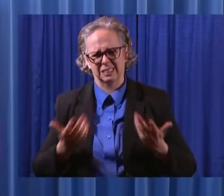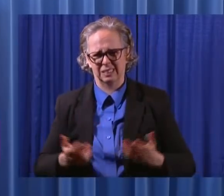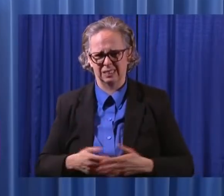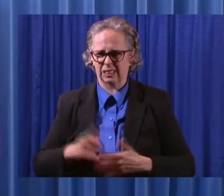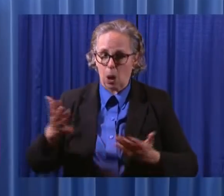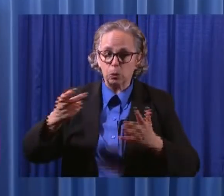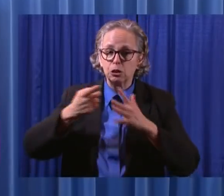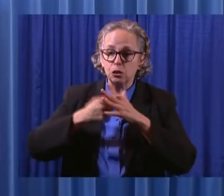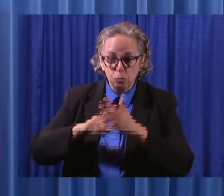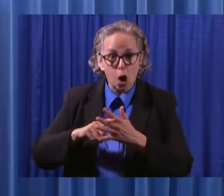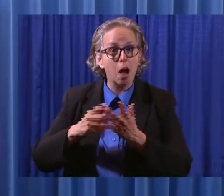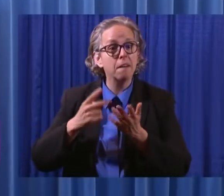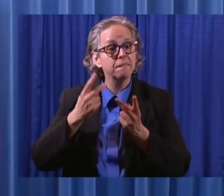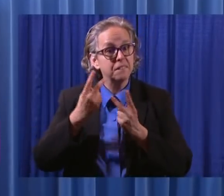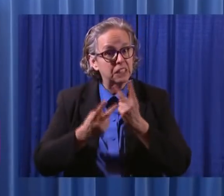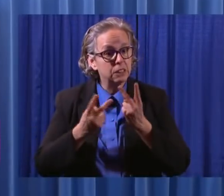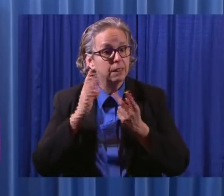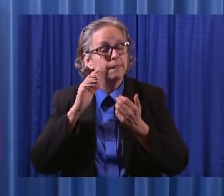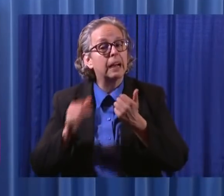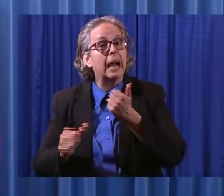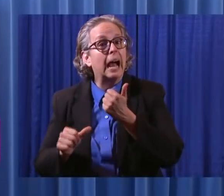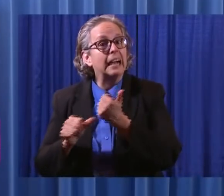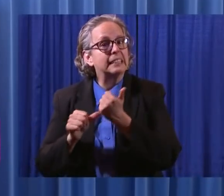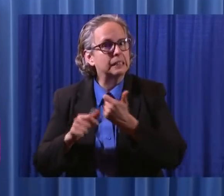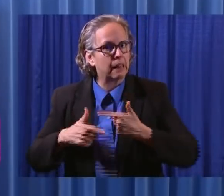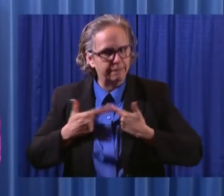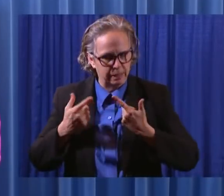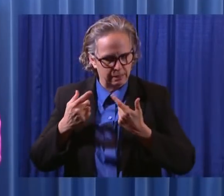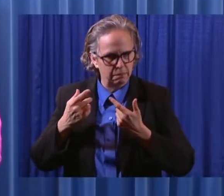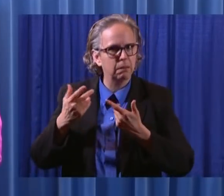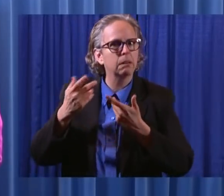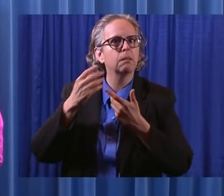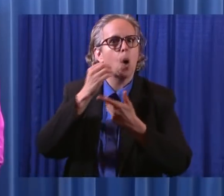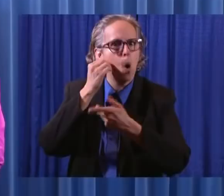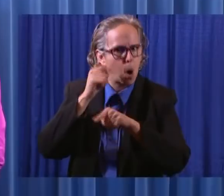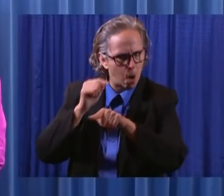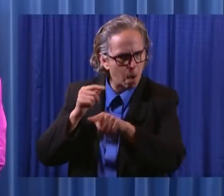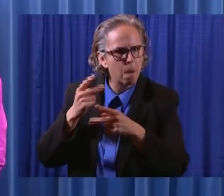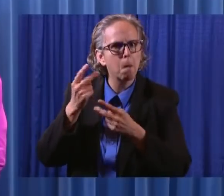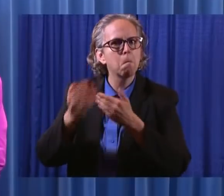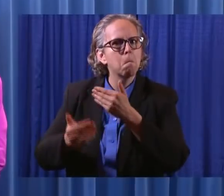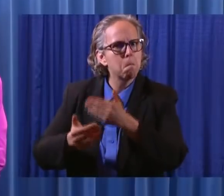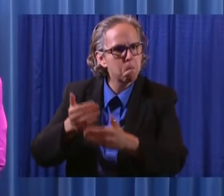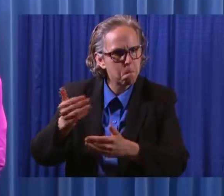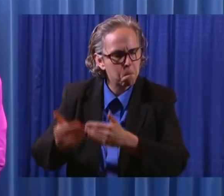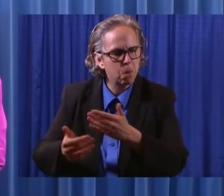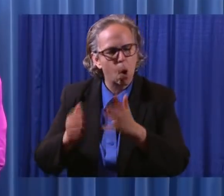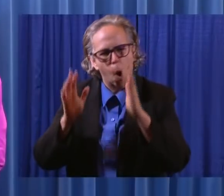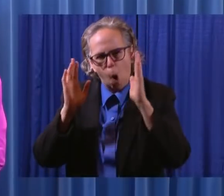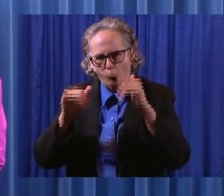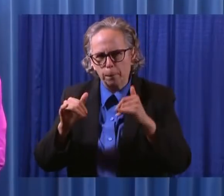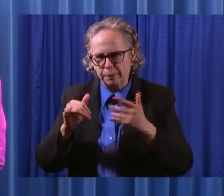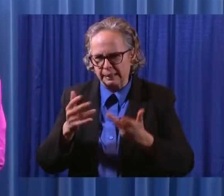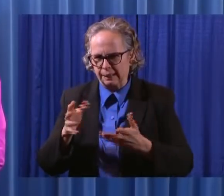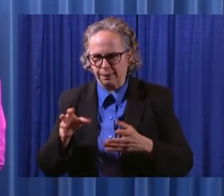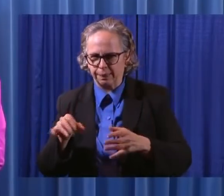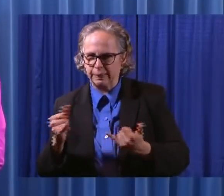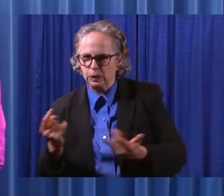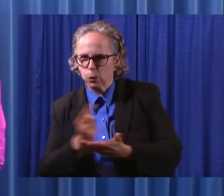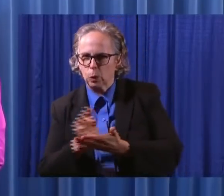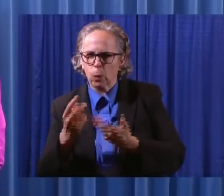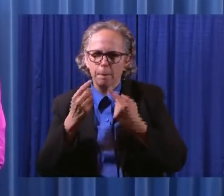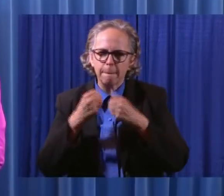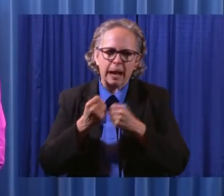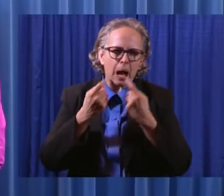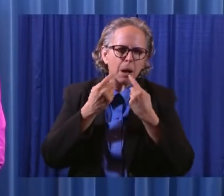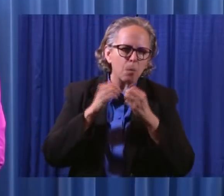Those are now moving forward, and we should have something to announce within the next week about our plan so that